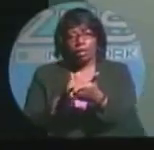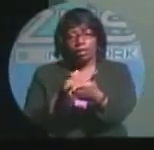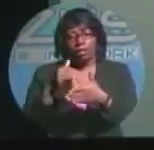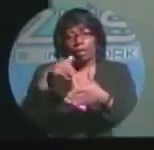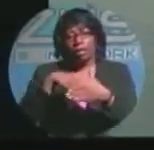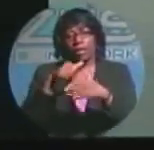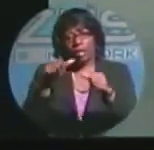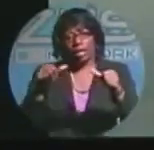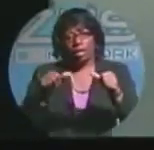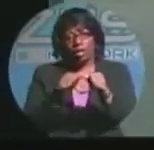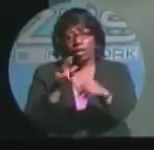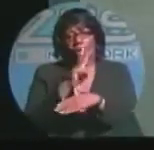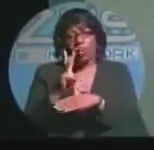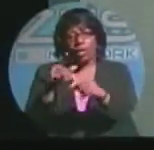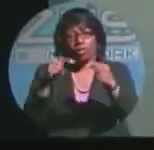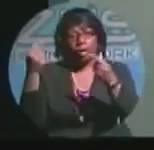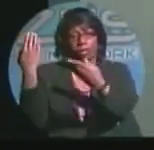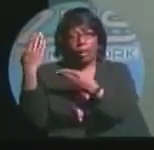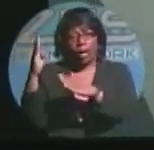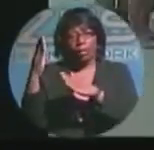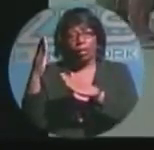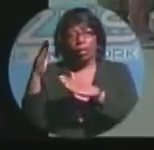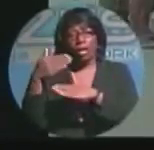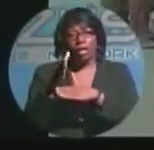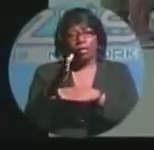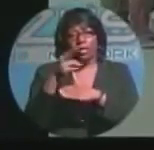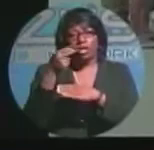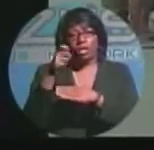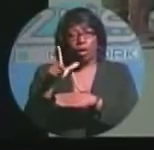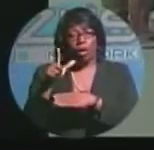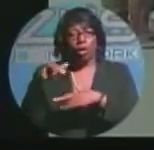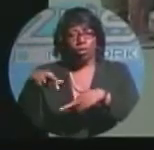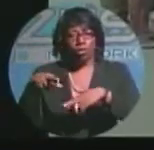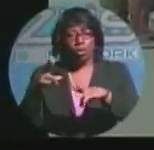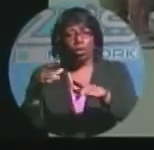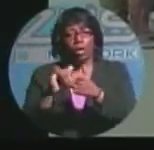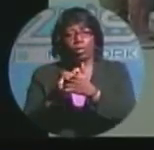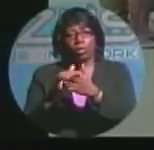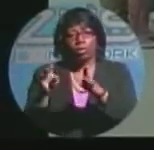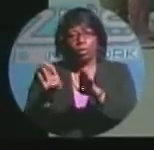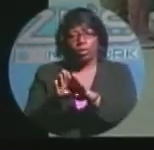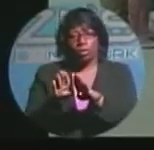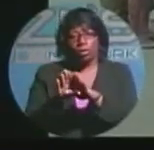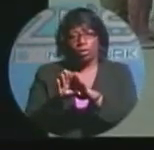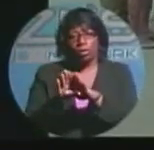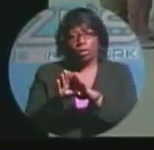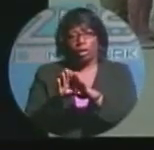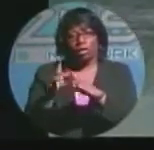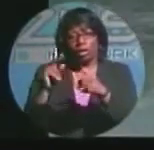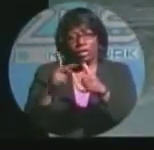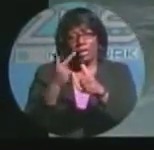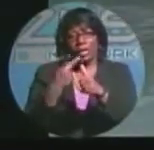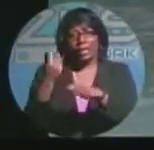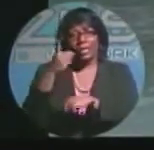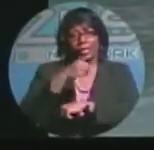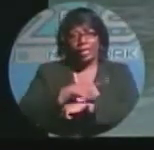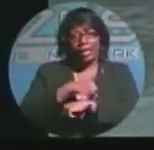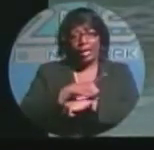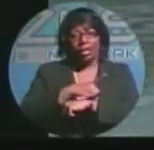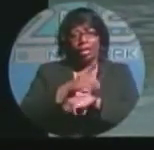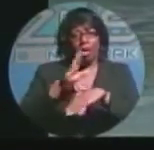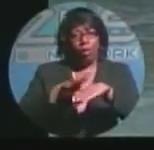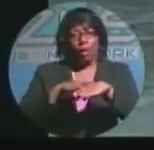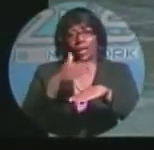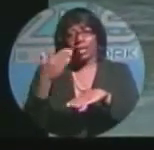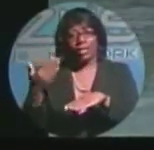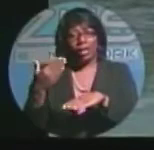into West Grand Bahama, the Fishing Hole Road, a thoroughfare which remained closed for the second consecutive day, but despite warnings saw motorists risking